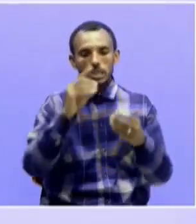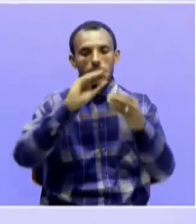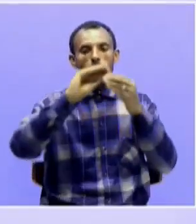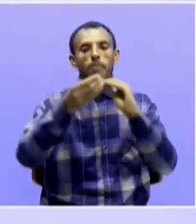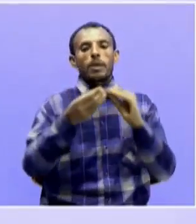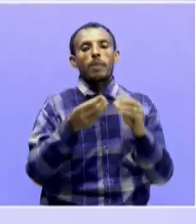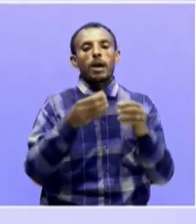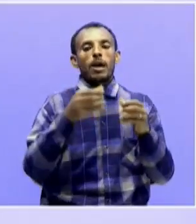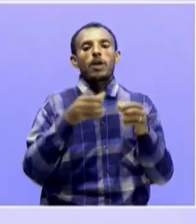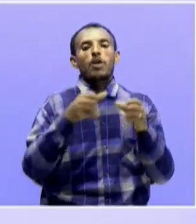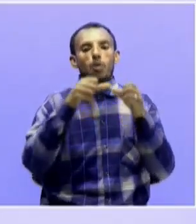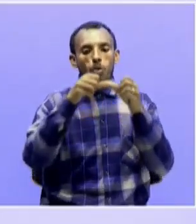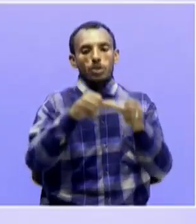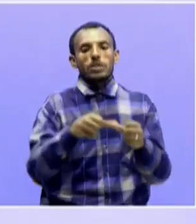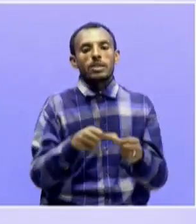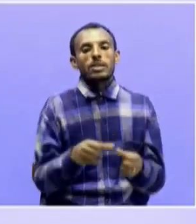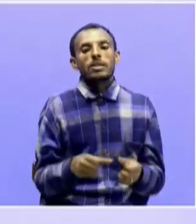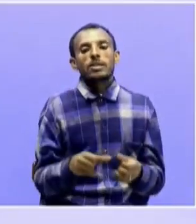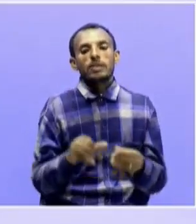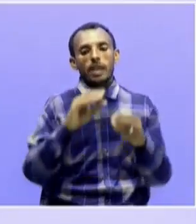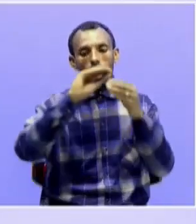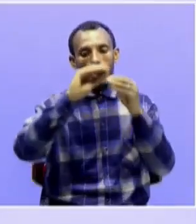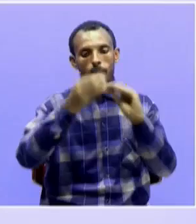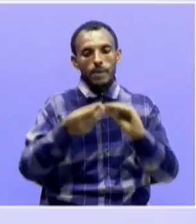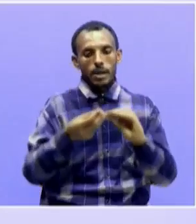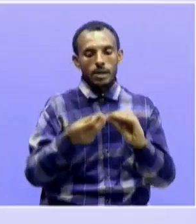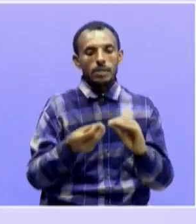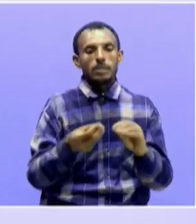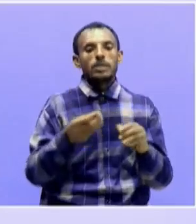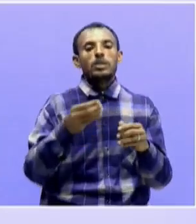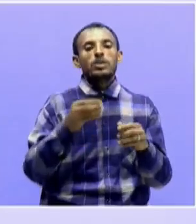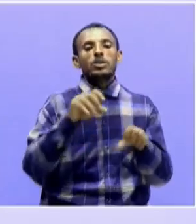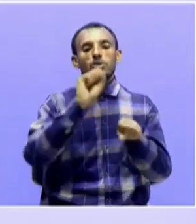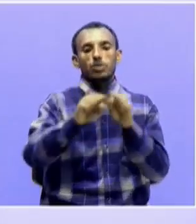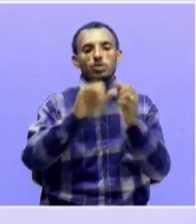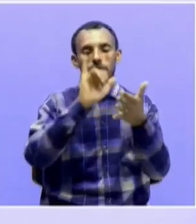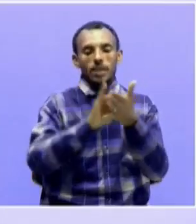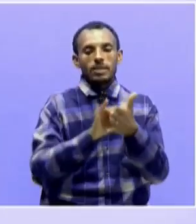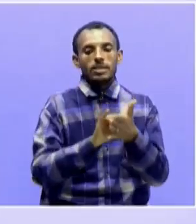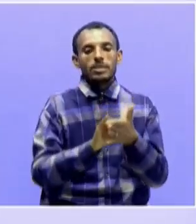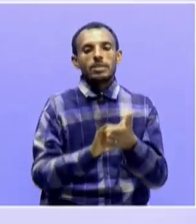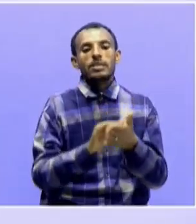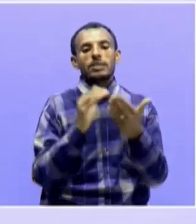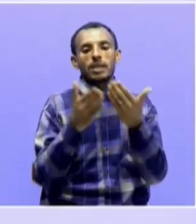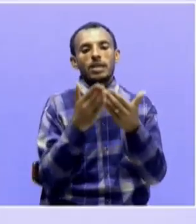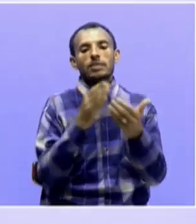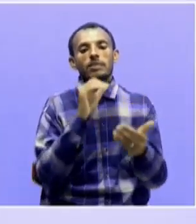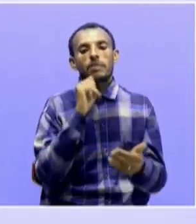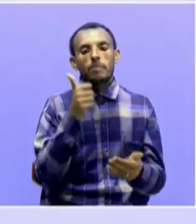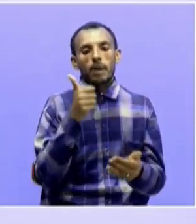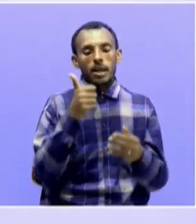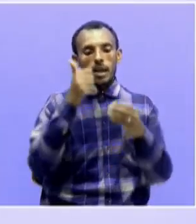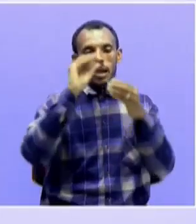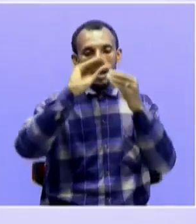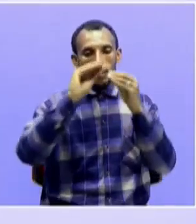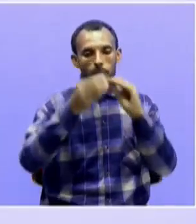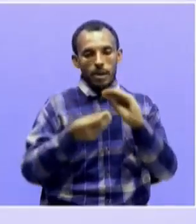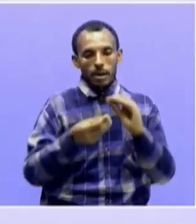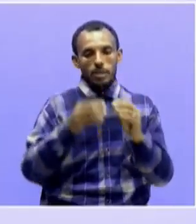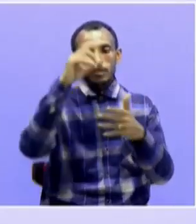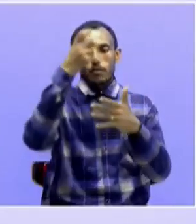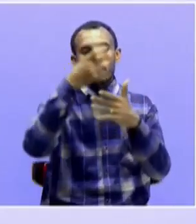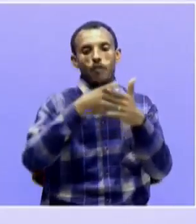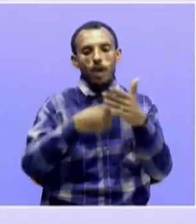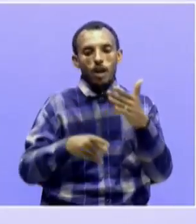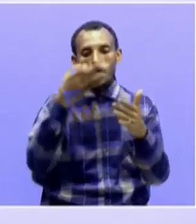constant number so that the unsimplified number gives the values of the